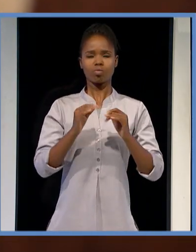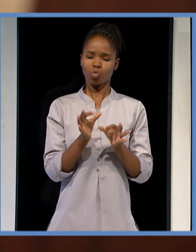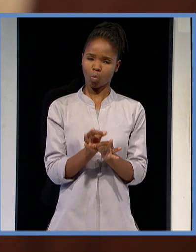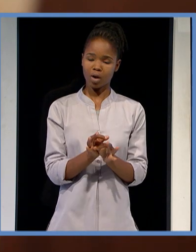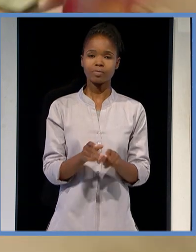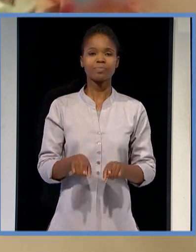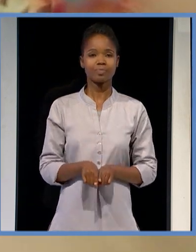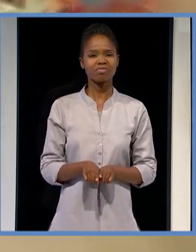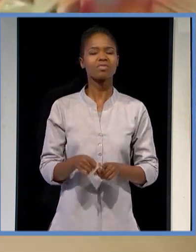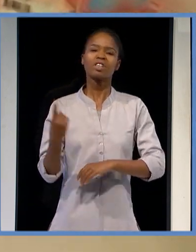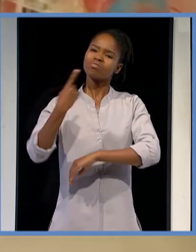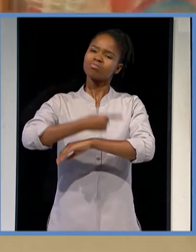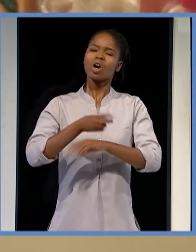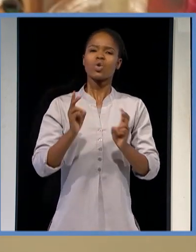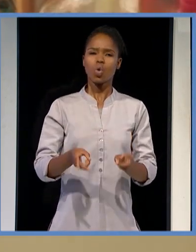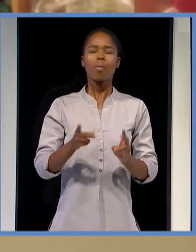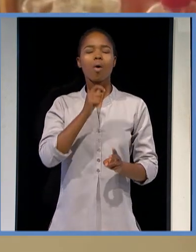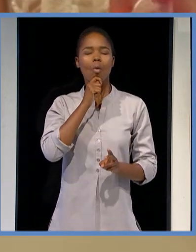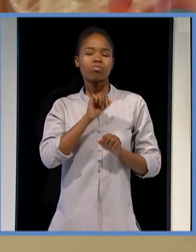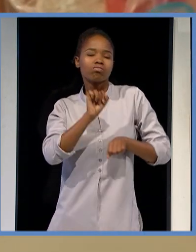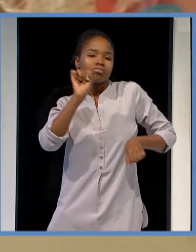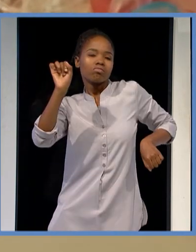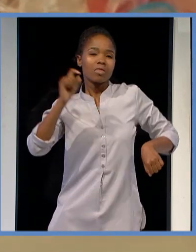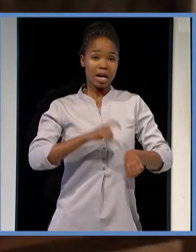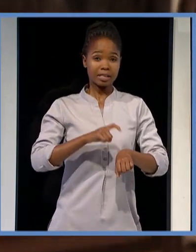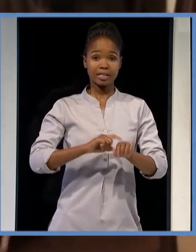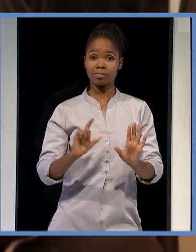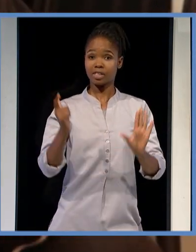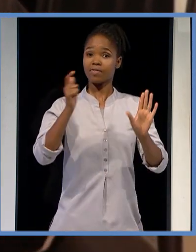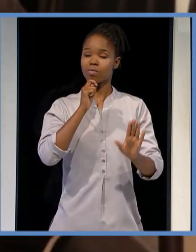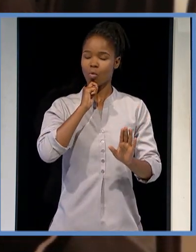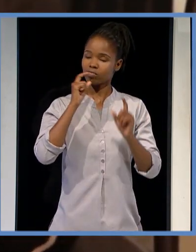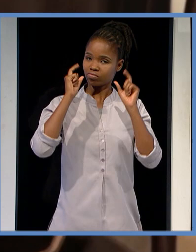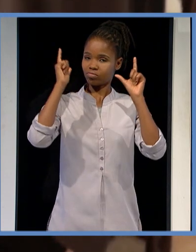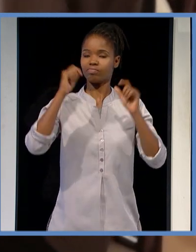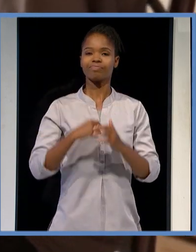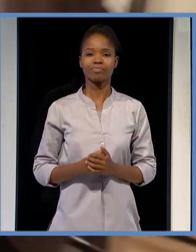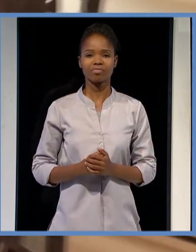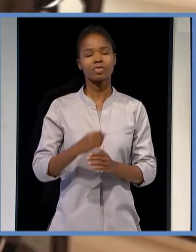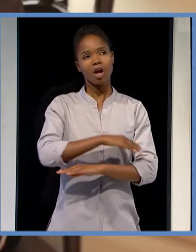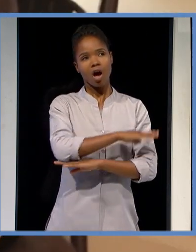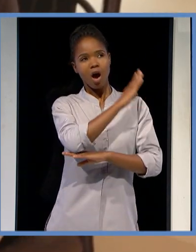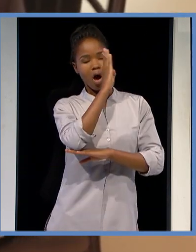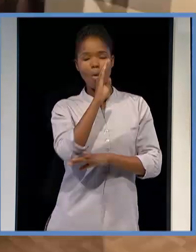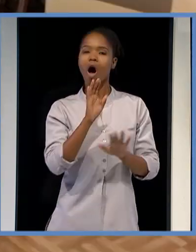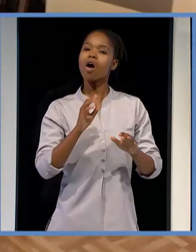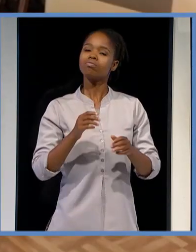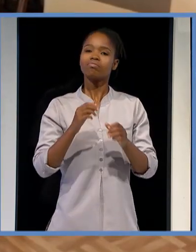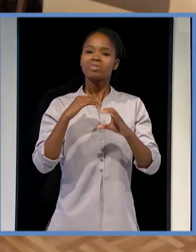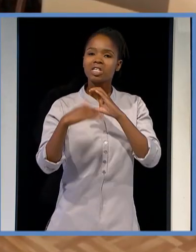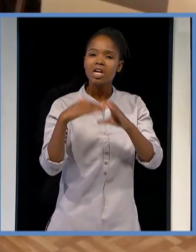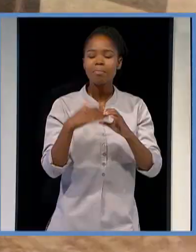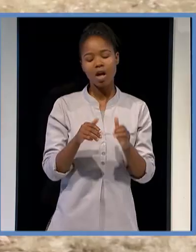A typical day for me is waking up in the morning about 7 o'clock. Kind of wake up for the day a little bit, I check my